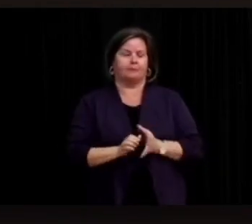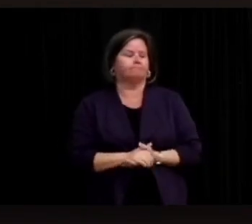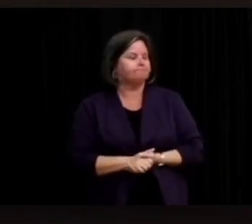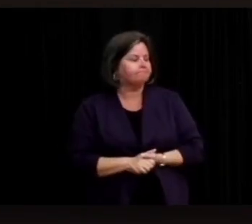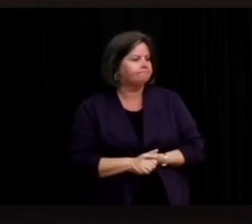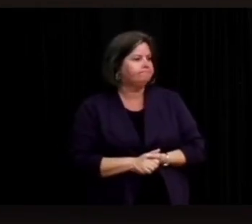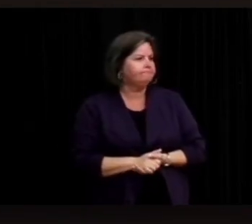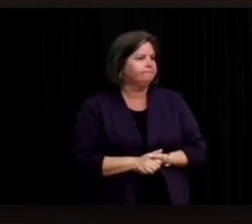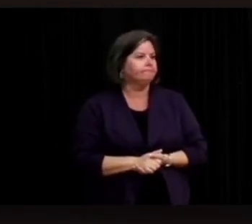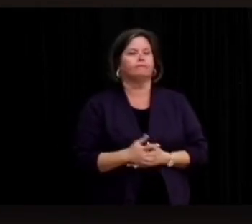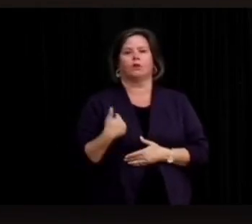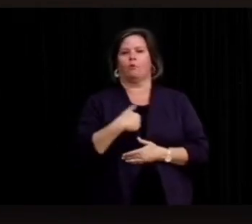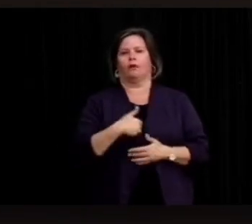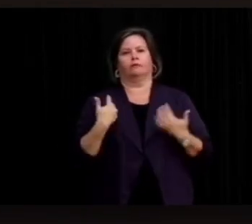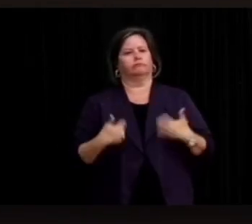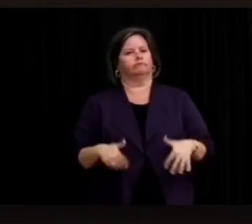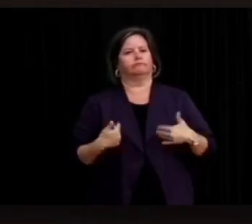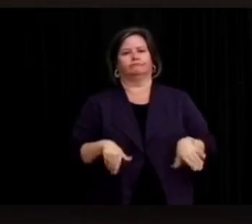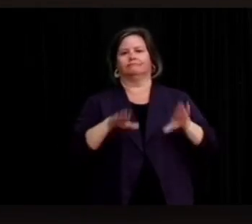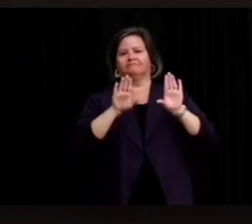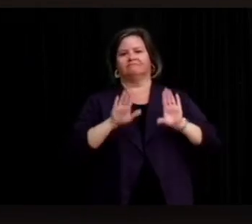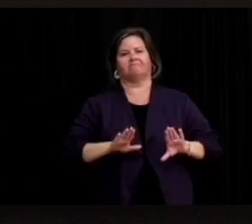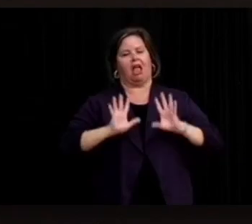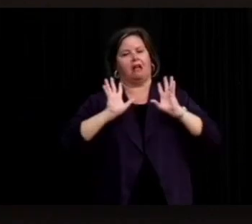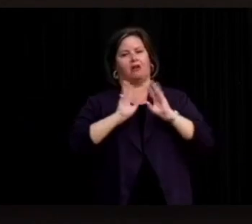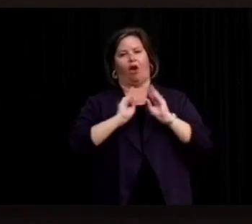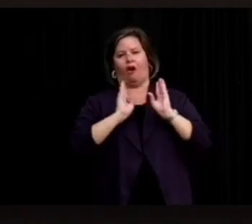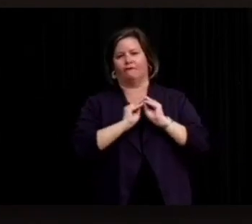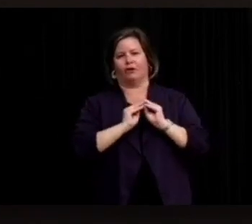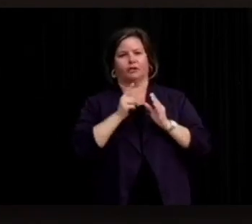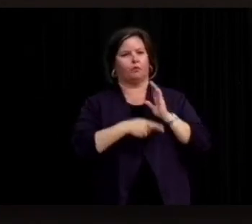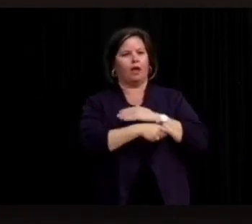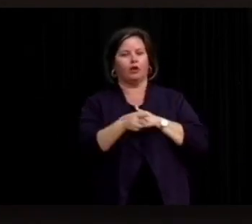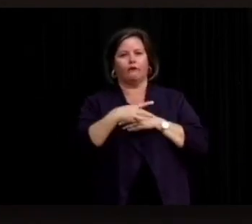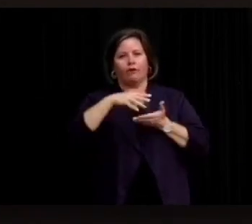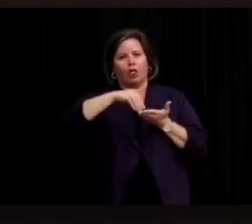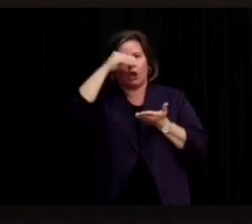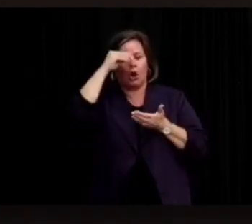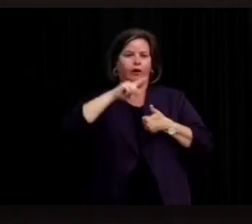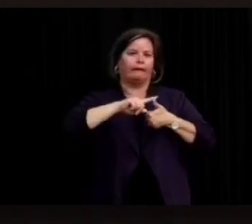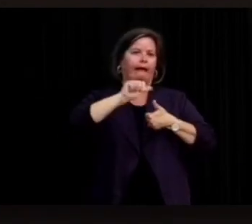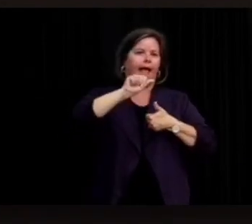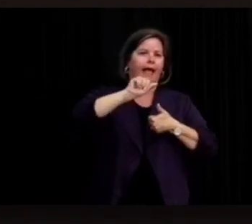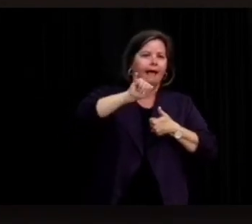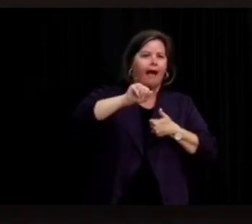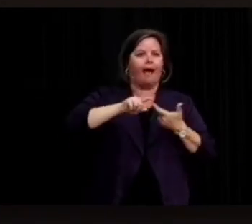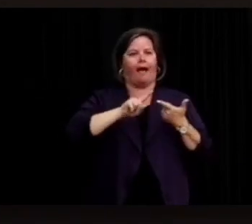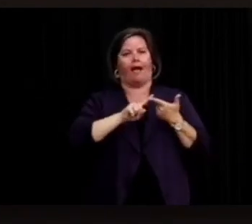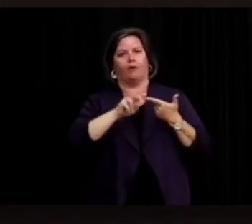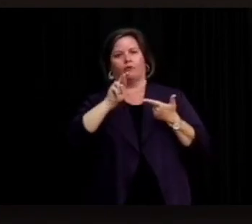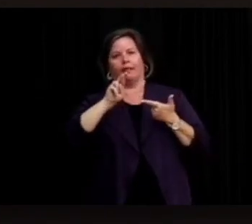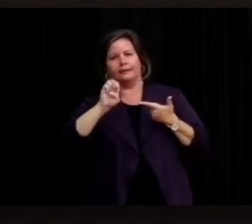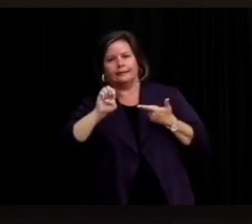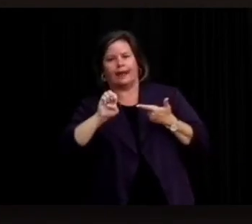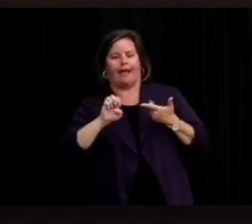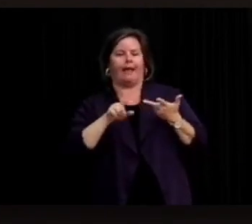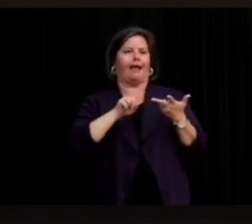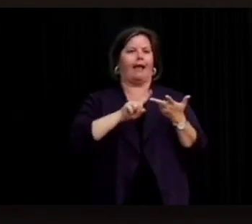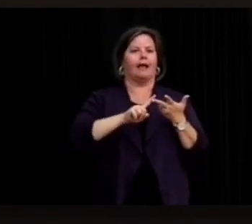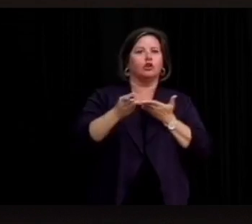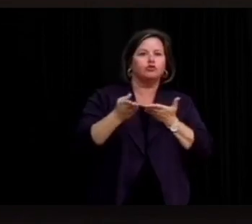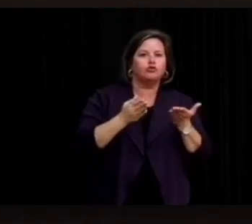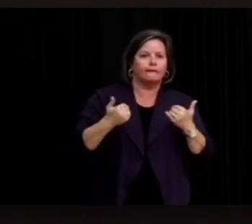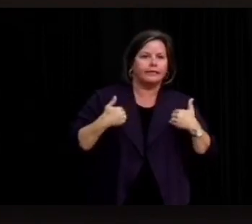an extraordinary conference in terms of what we've learned, AI and the real estate industry and service animals. That